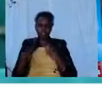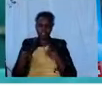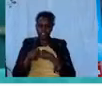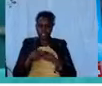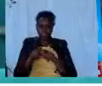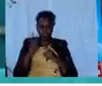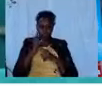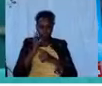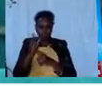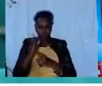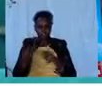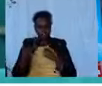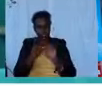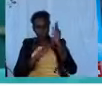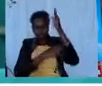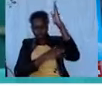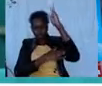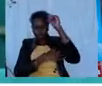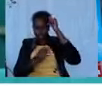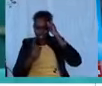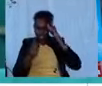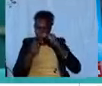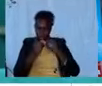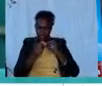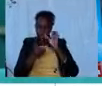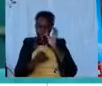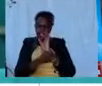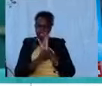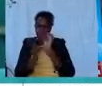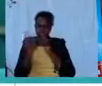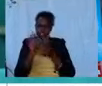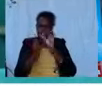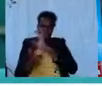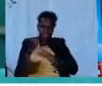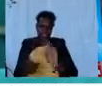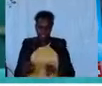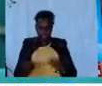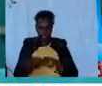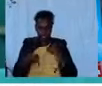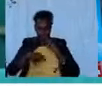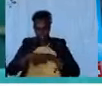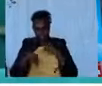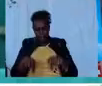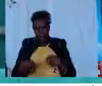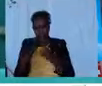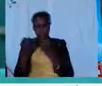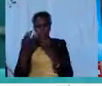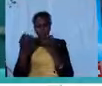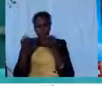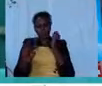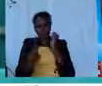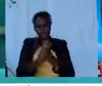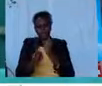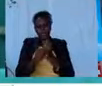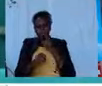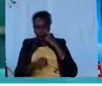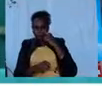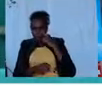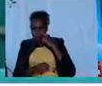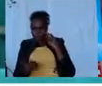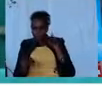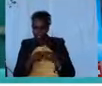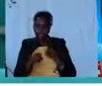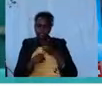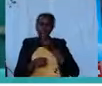show yourself as God. Remember the Church of Jesus Christ at a time like this. Many are watching at homes, and they desire,